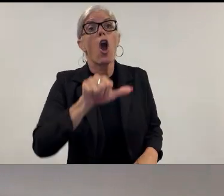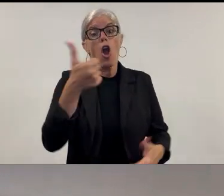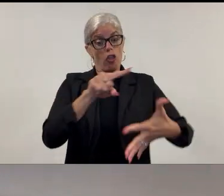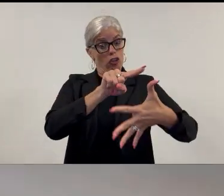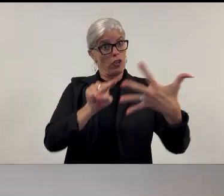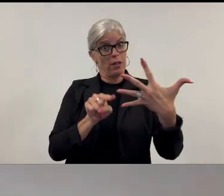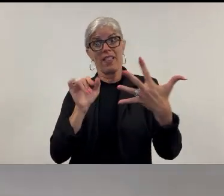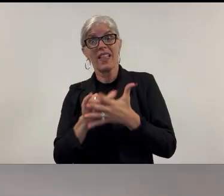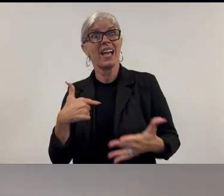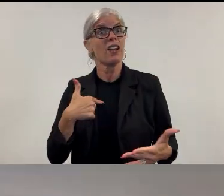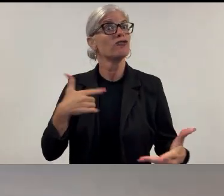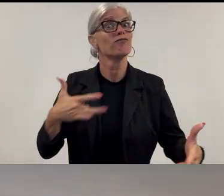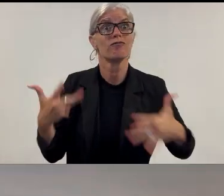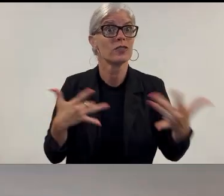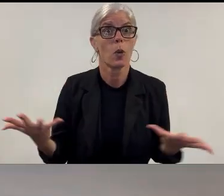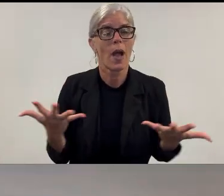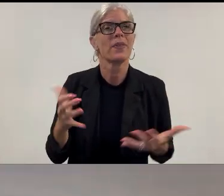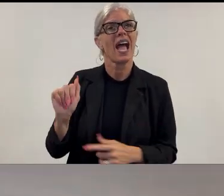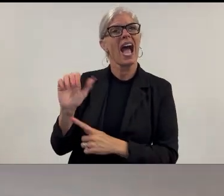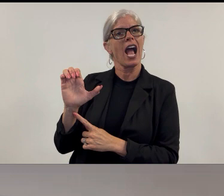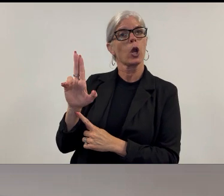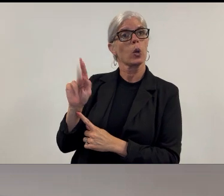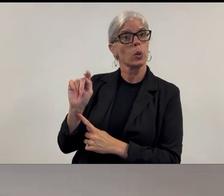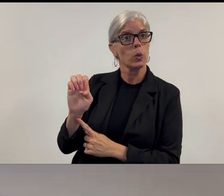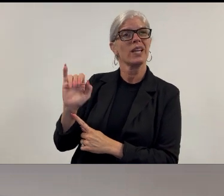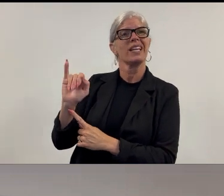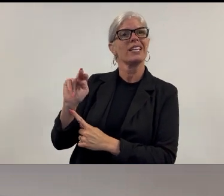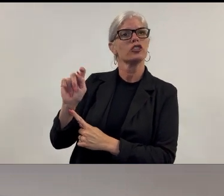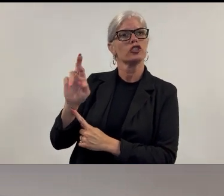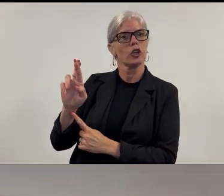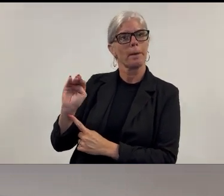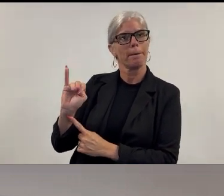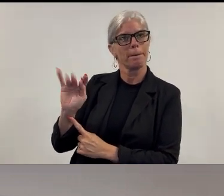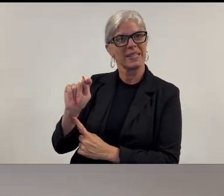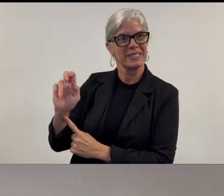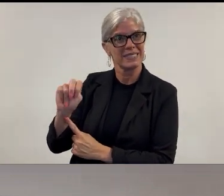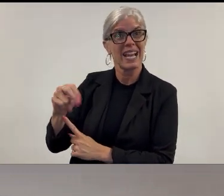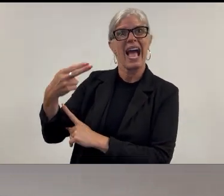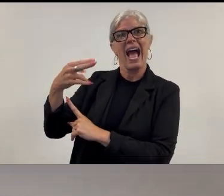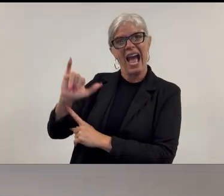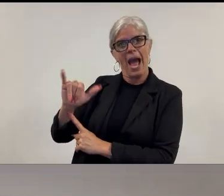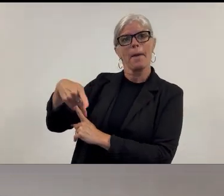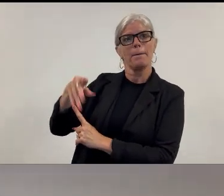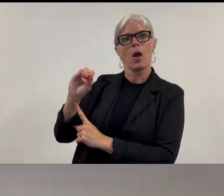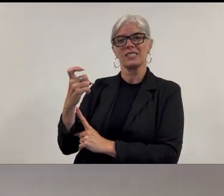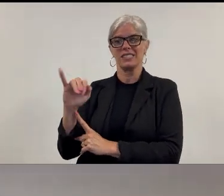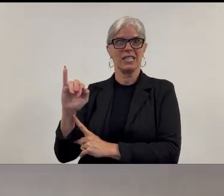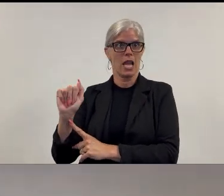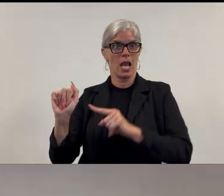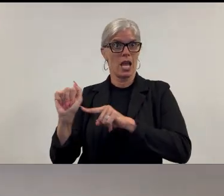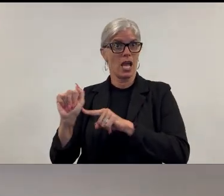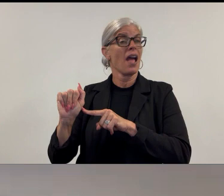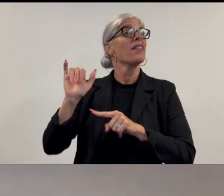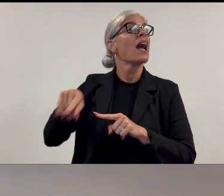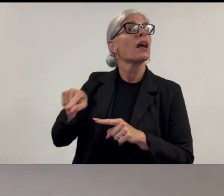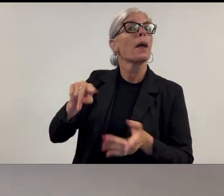strong neuroplastic interventions that is actually improving function. And the other thing that I am really excited